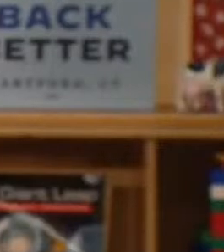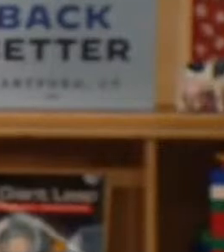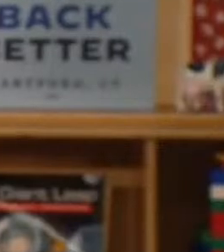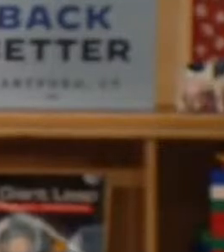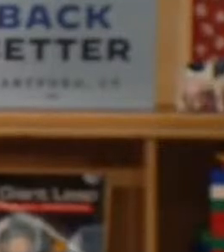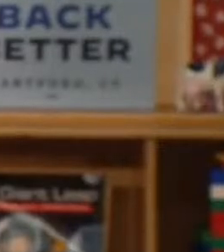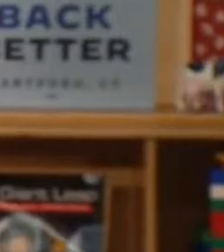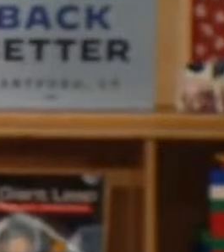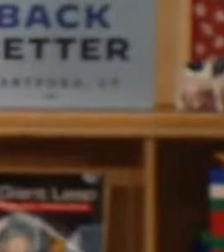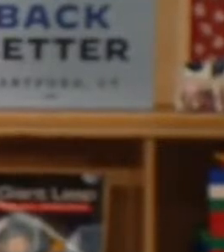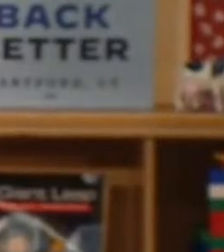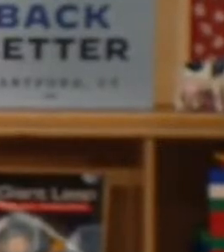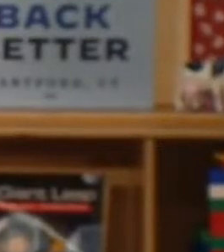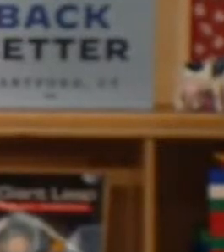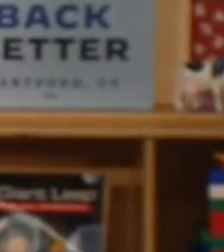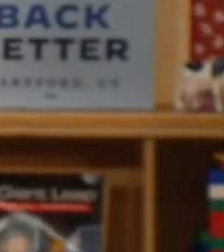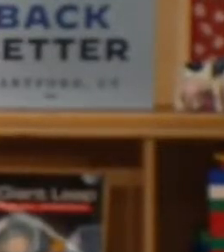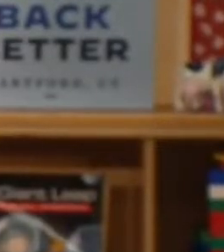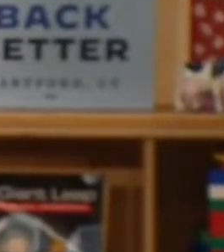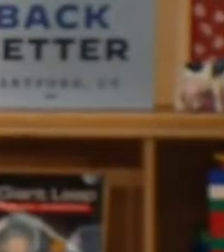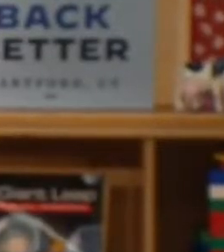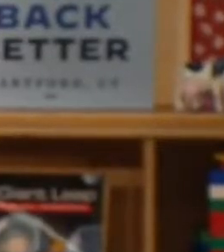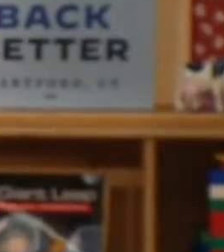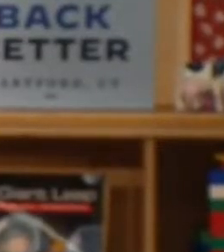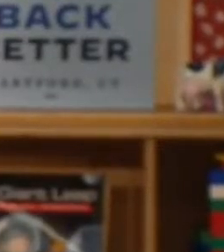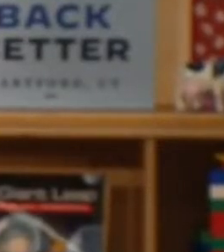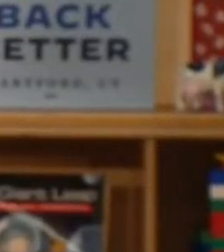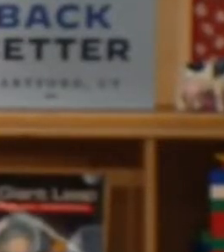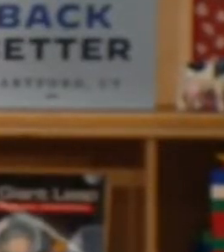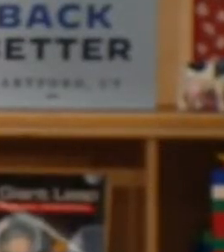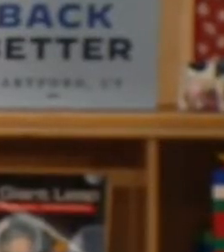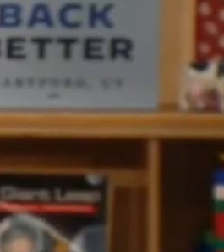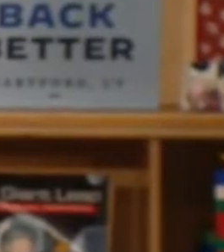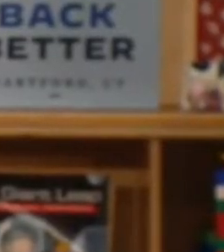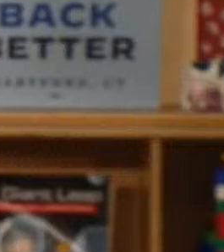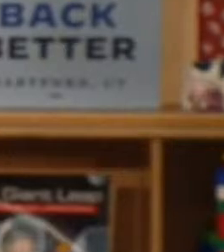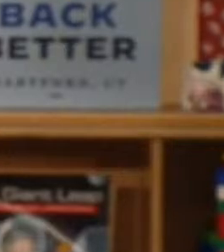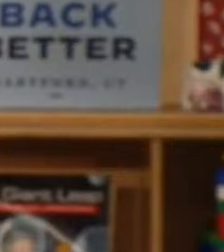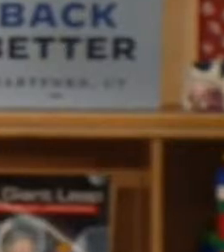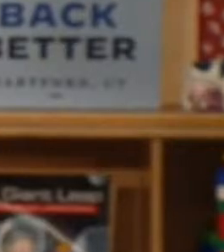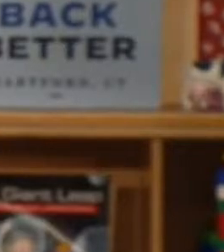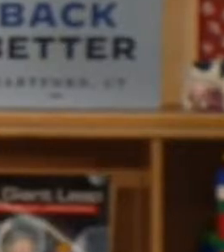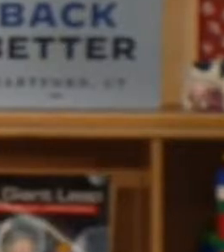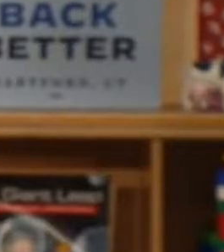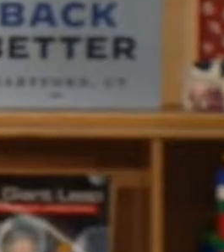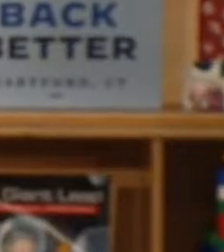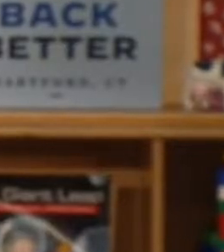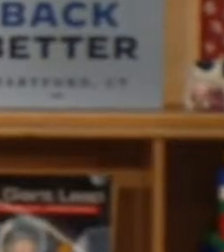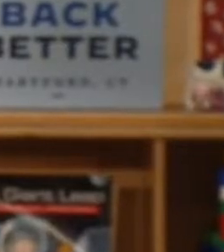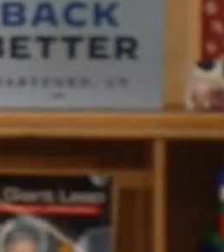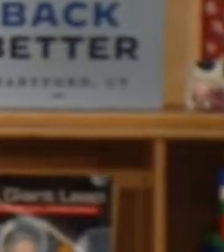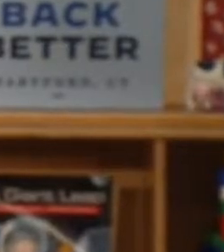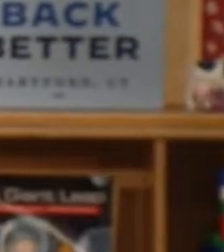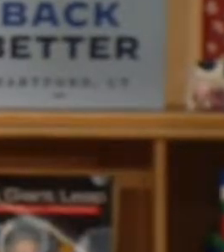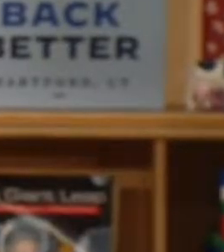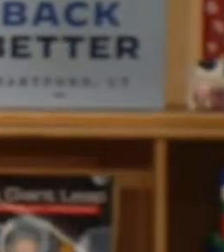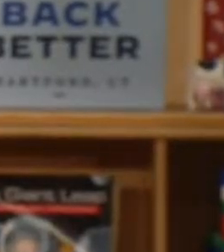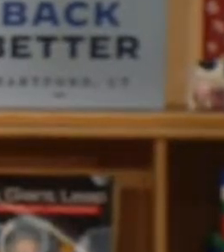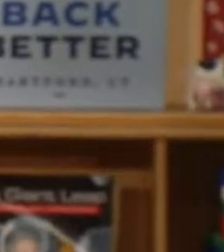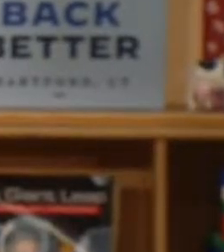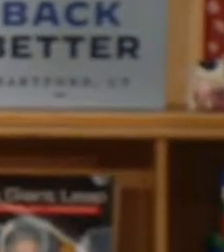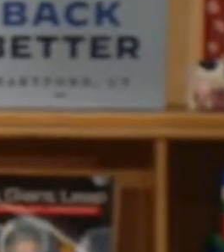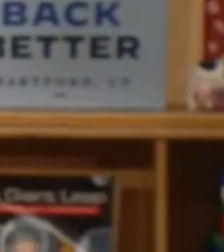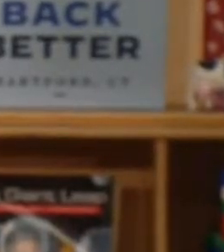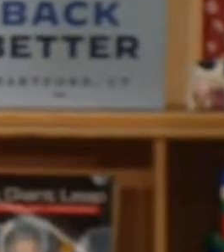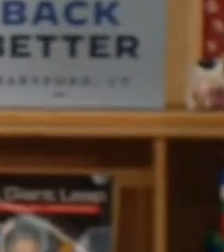and Hunter, were very badly injured and hospitalized for a long time. And so I thought, well, I'll